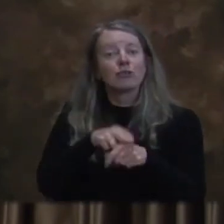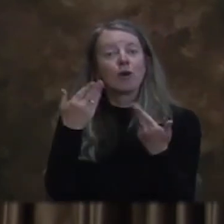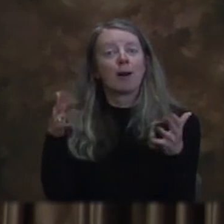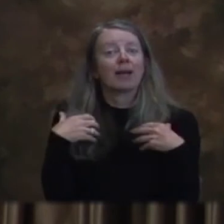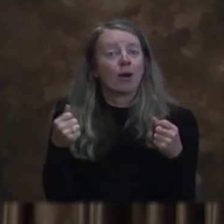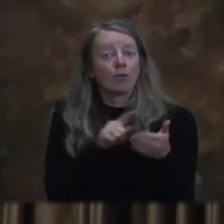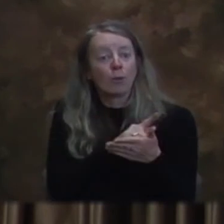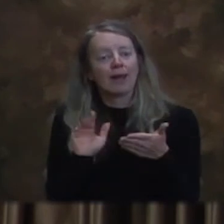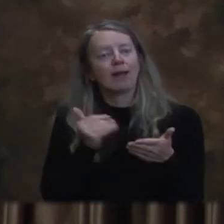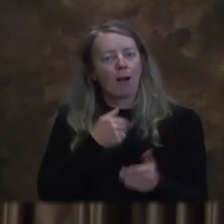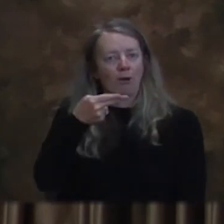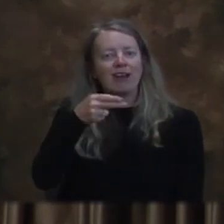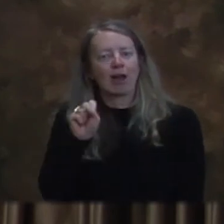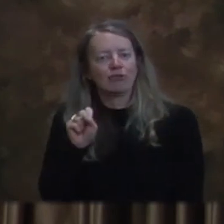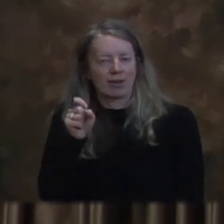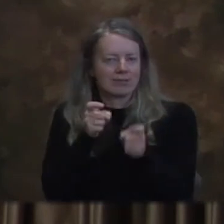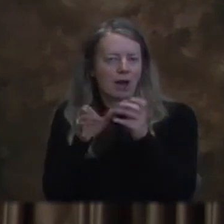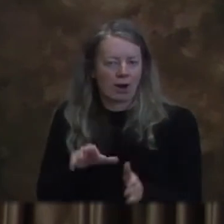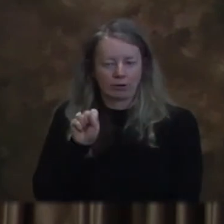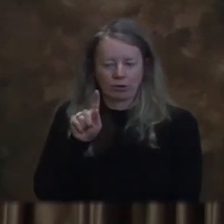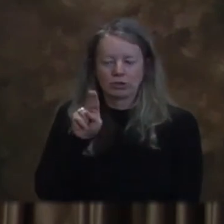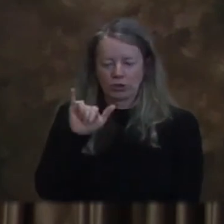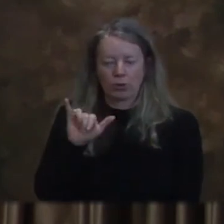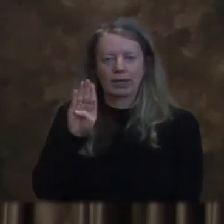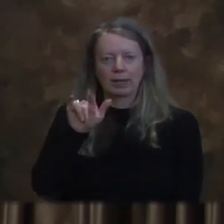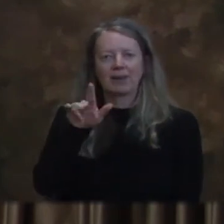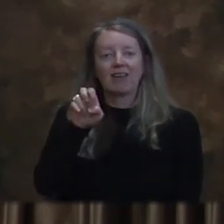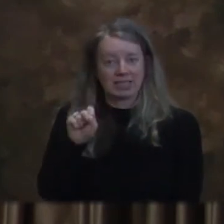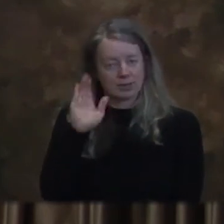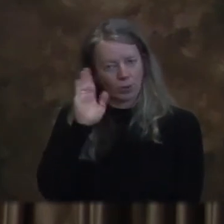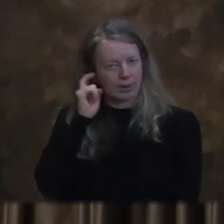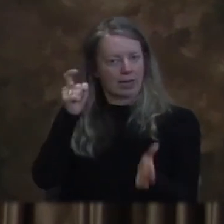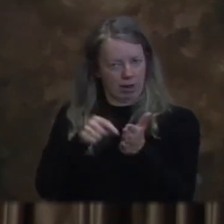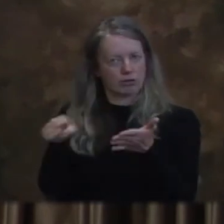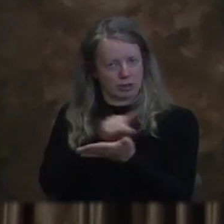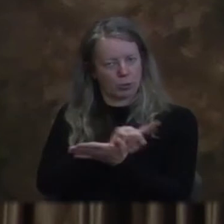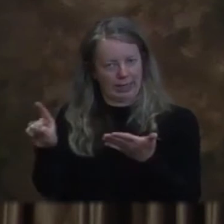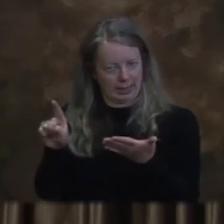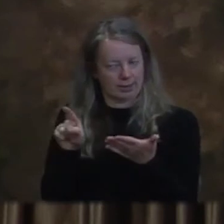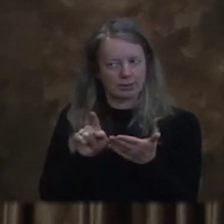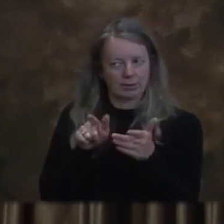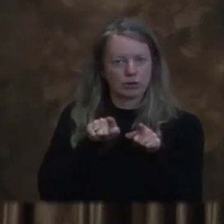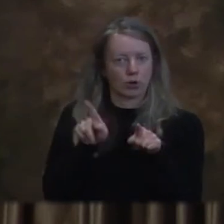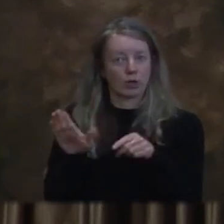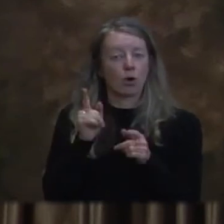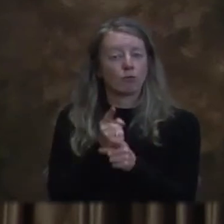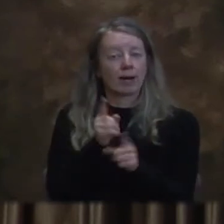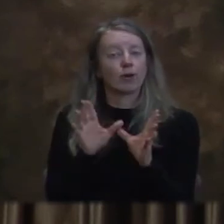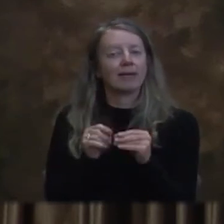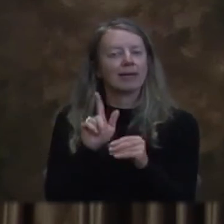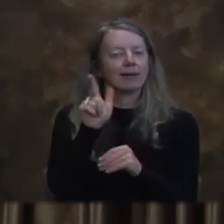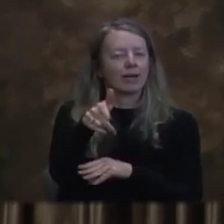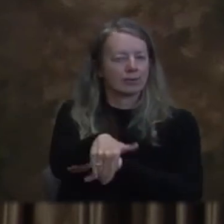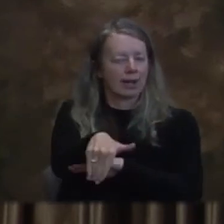Director, Stoney Blevins, will be acknowledging this week at your regular meeting later this evening. But while I had a